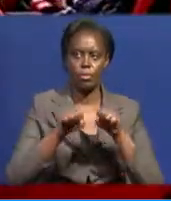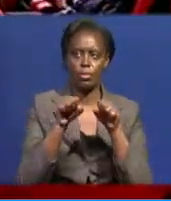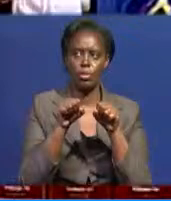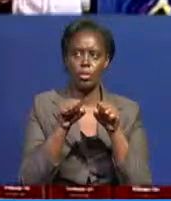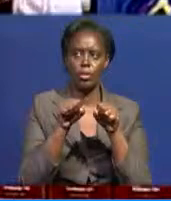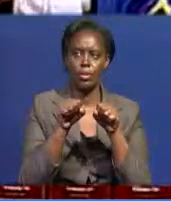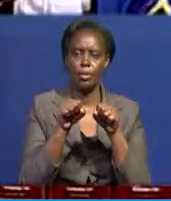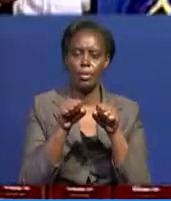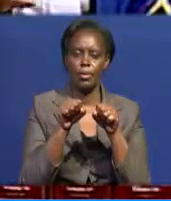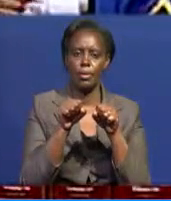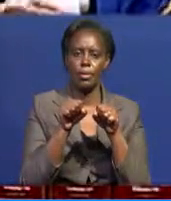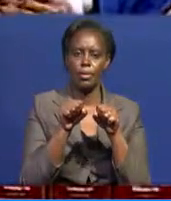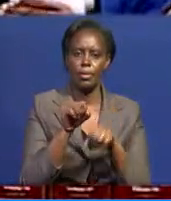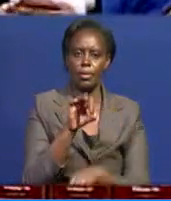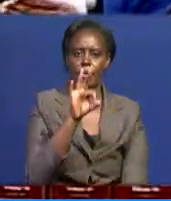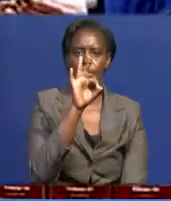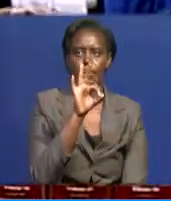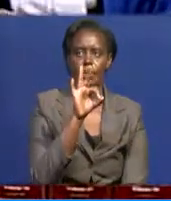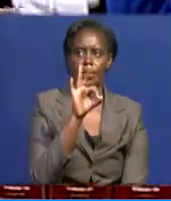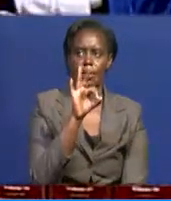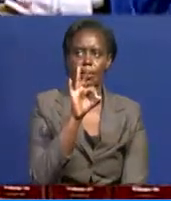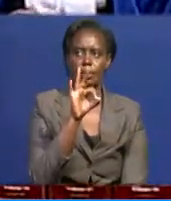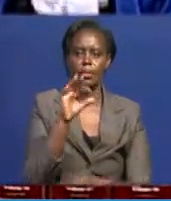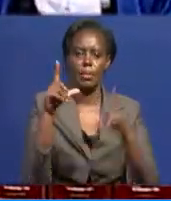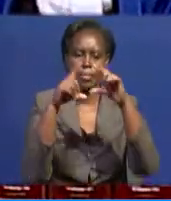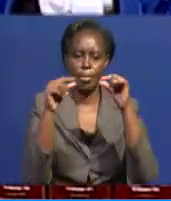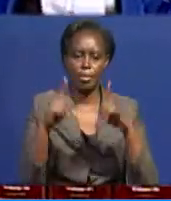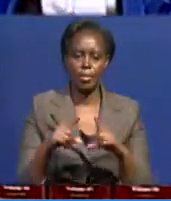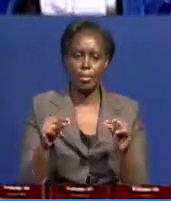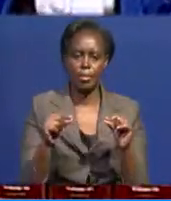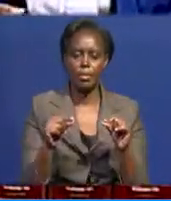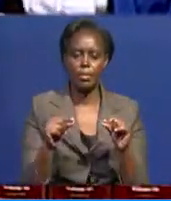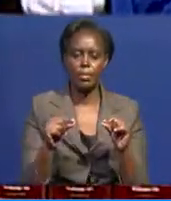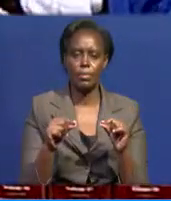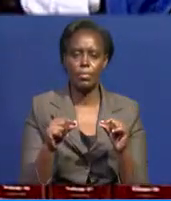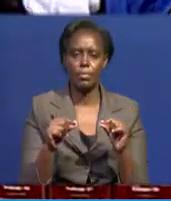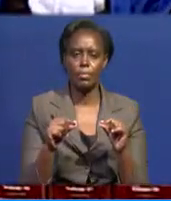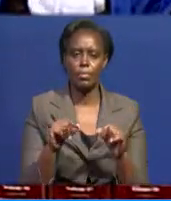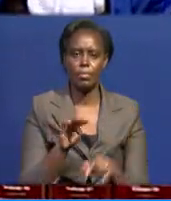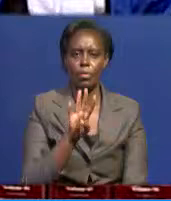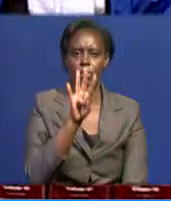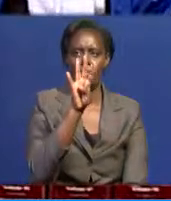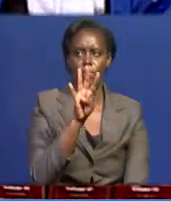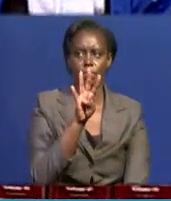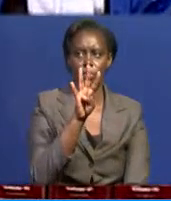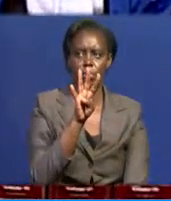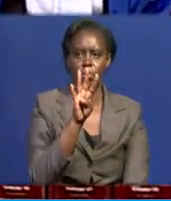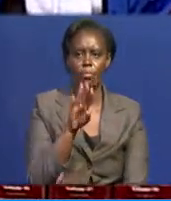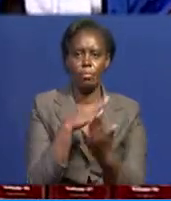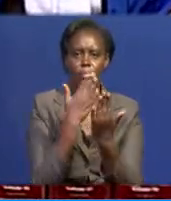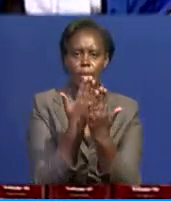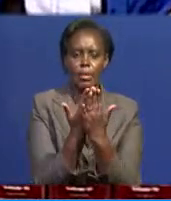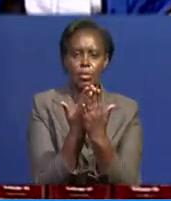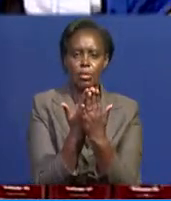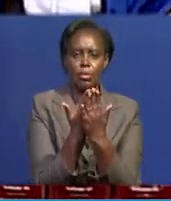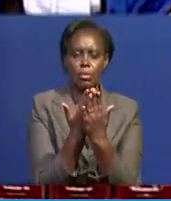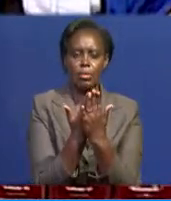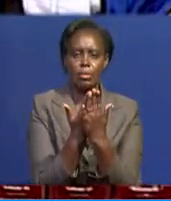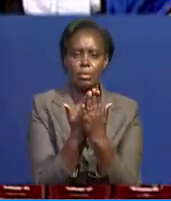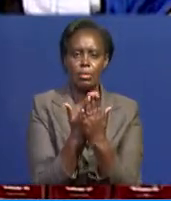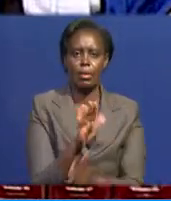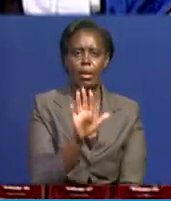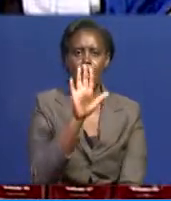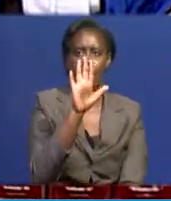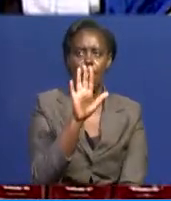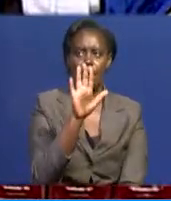chair. Order number three, messages. Order number four, petitions.